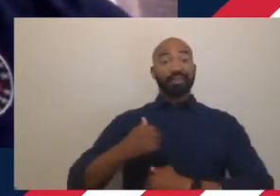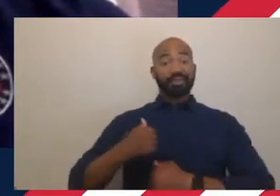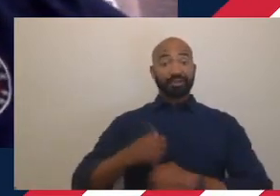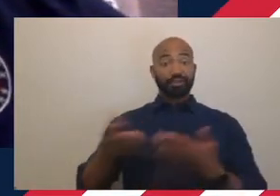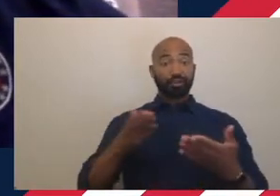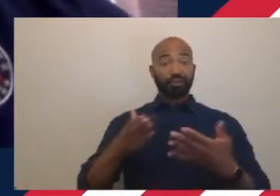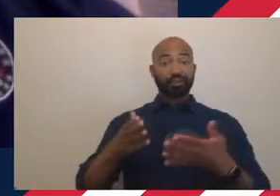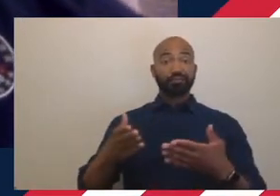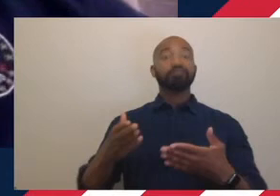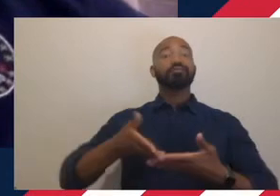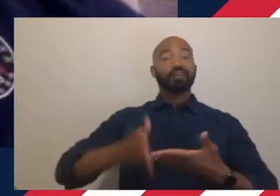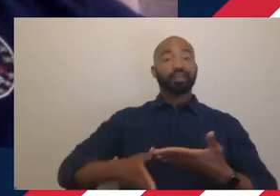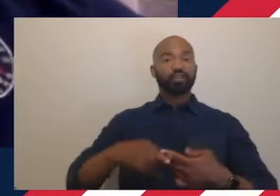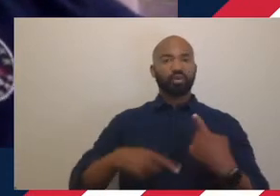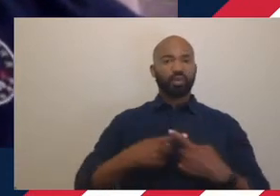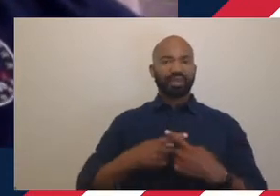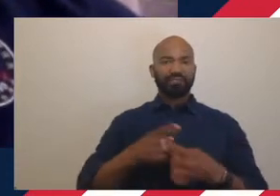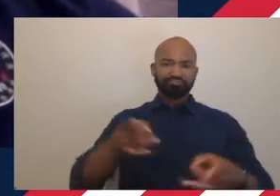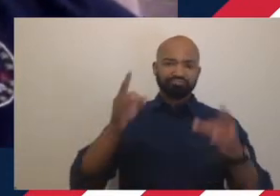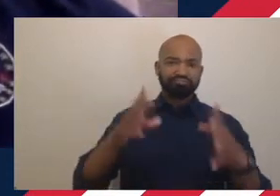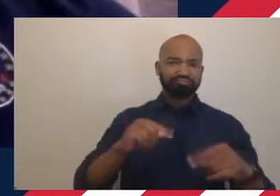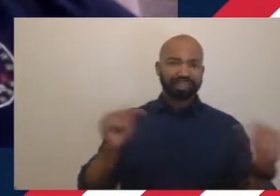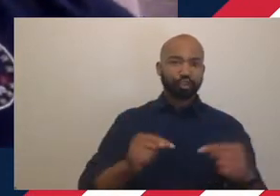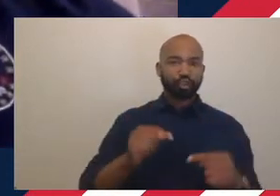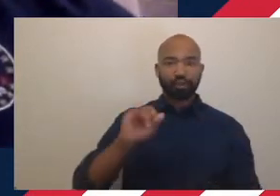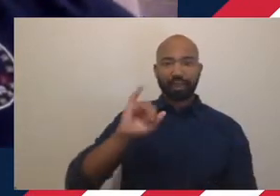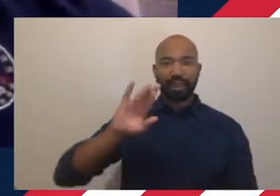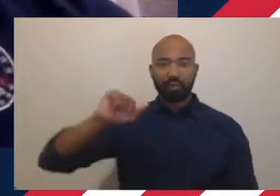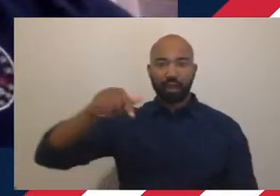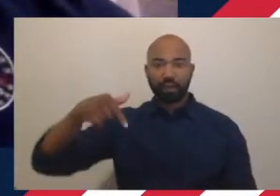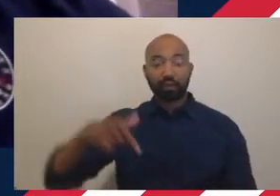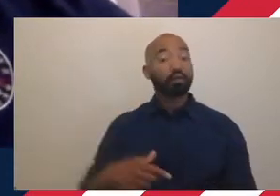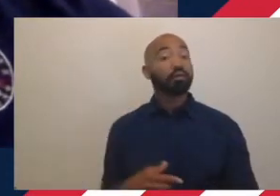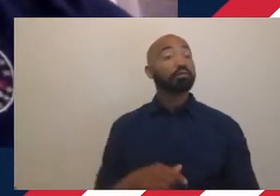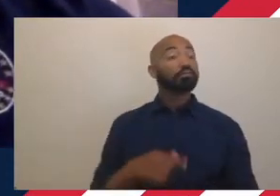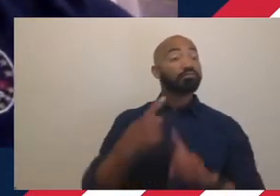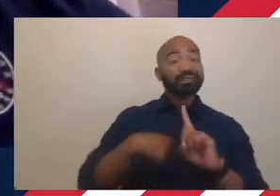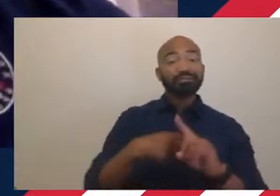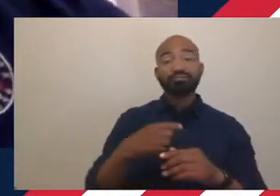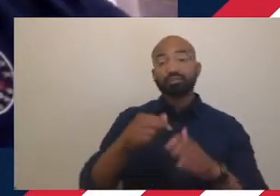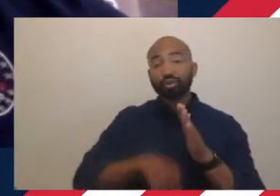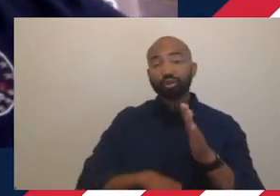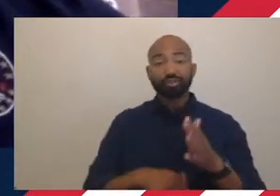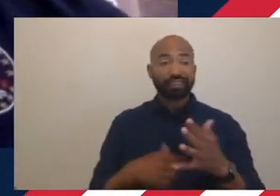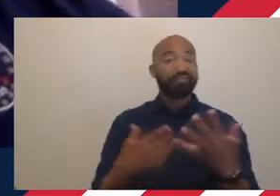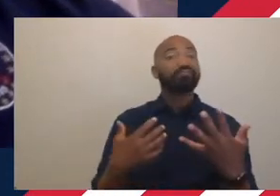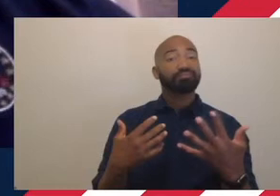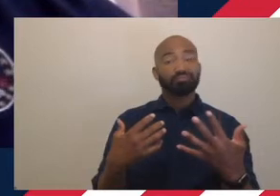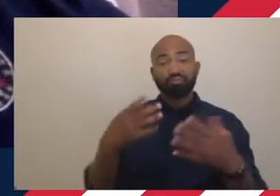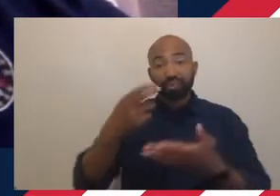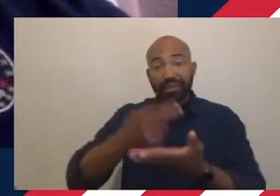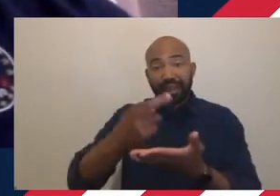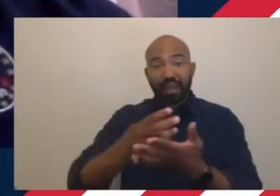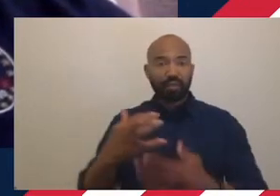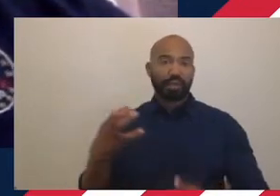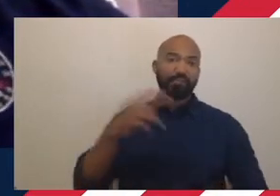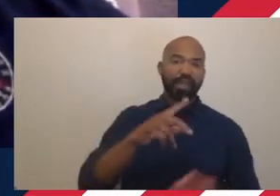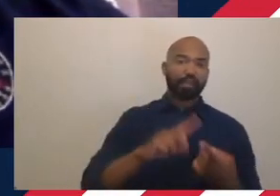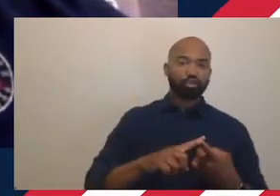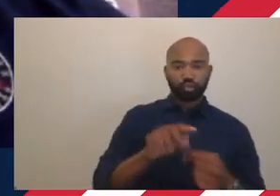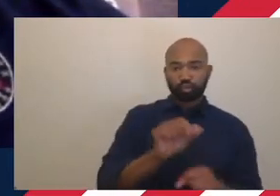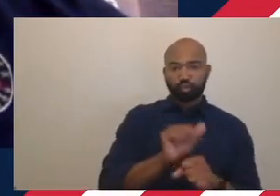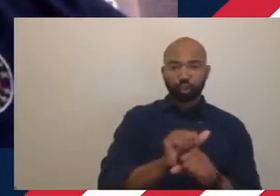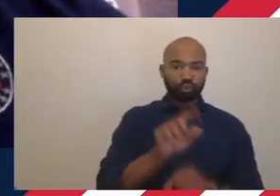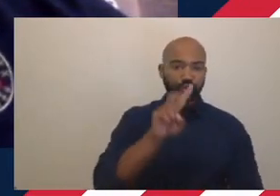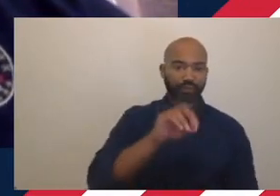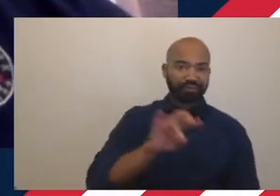serving in Iraq. After 18 months of surgery and rehab, I returned to SEPTA in 2007. I'm proud that I've been able to continue